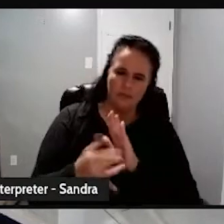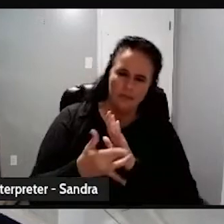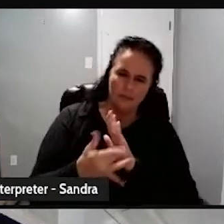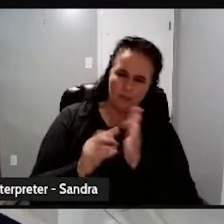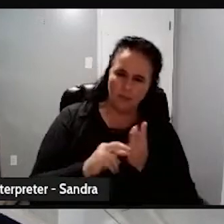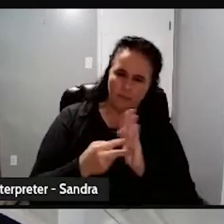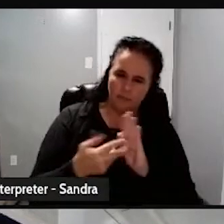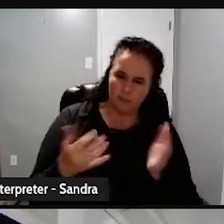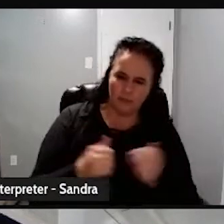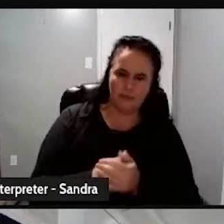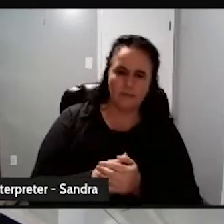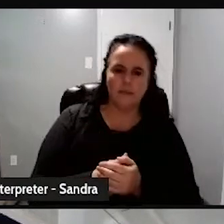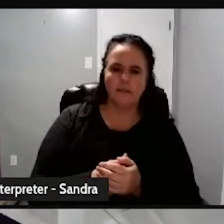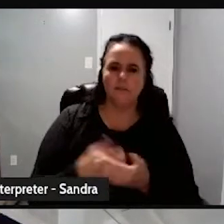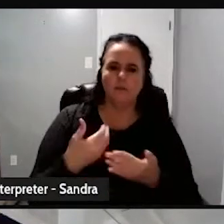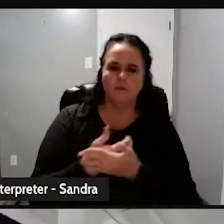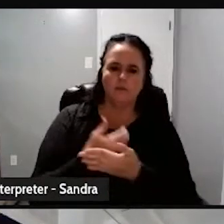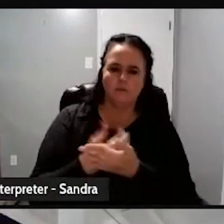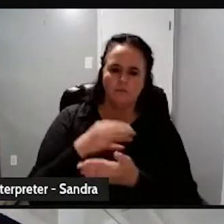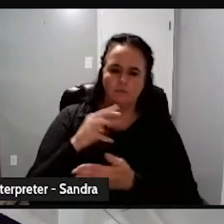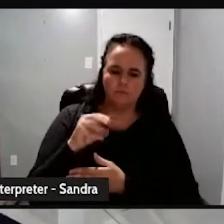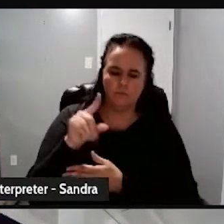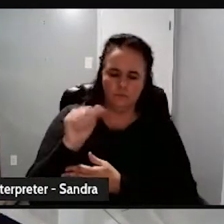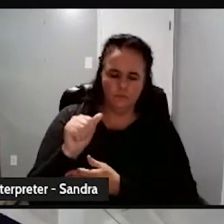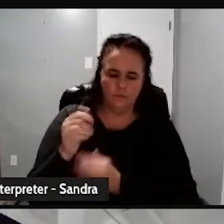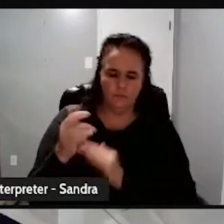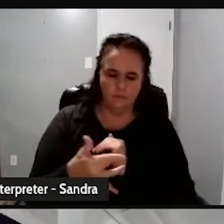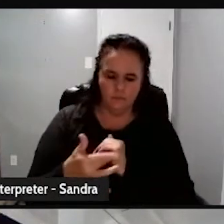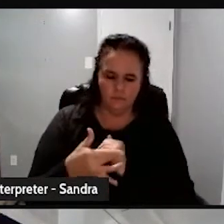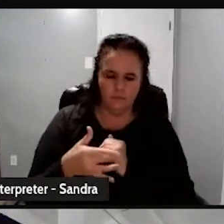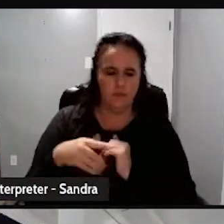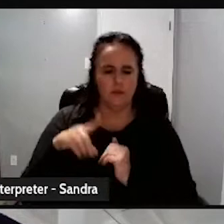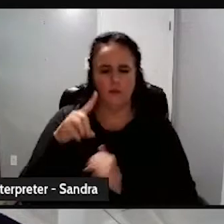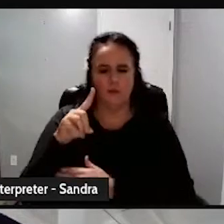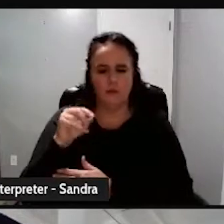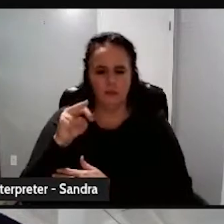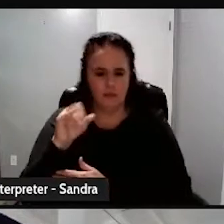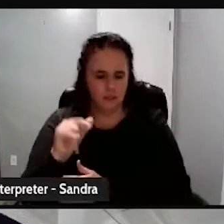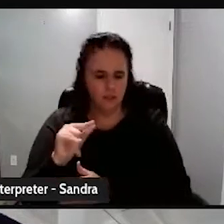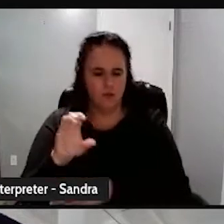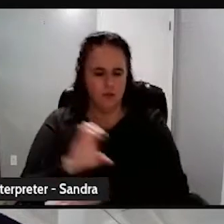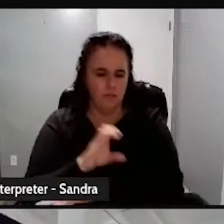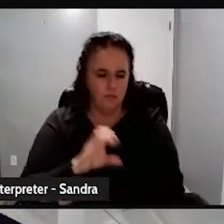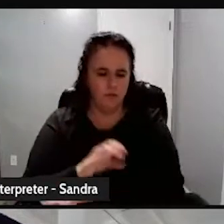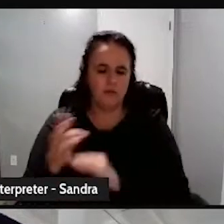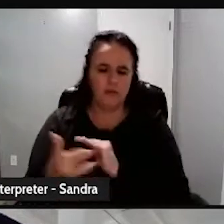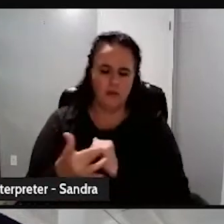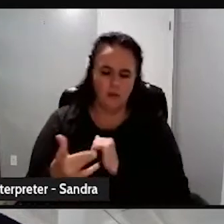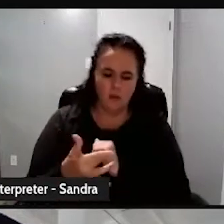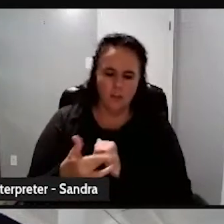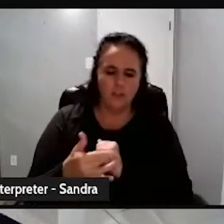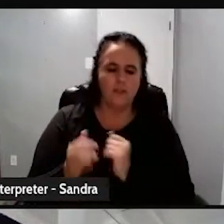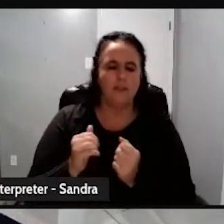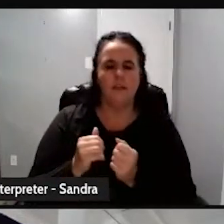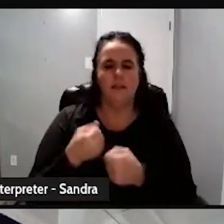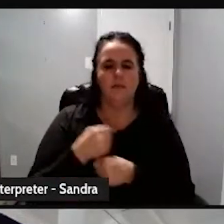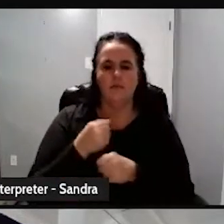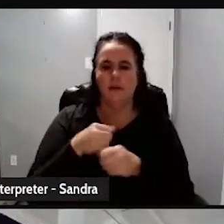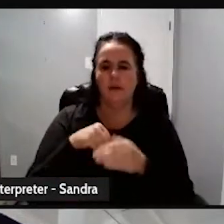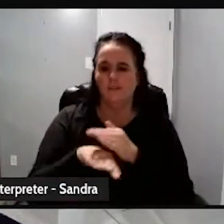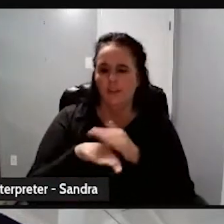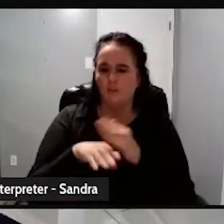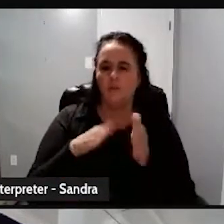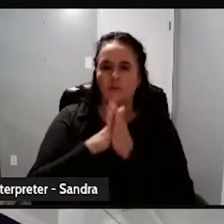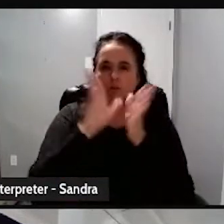mean new media technology or digital computer technology that was made available to the public in the